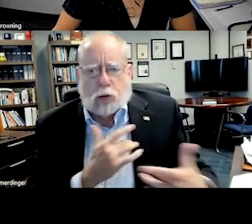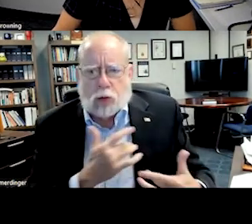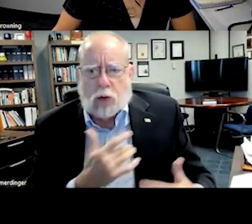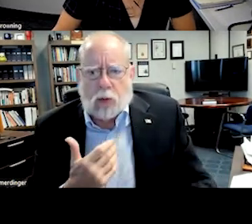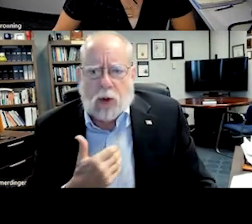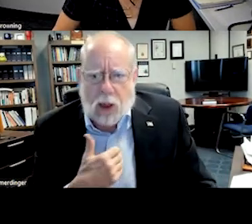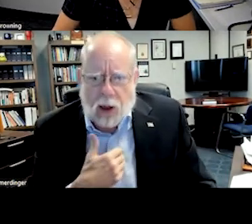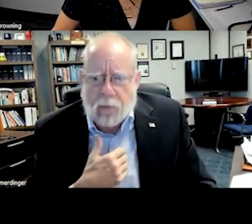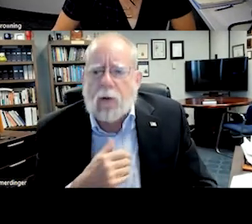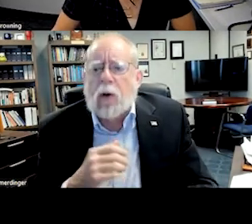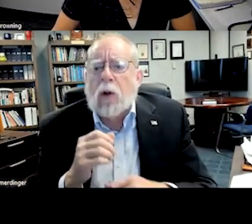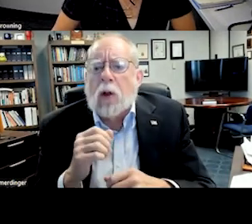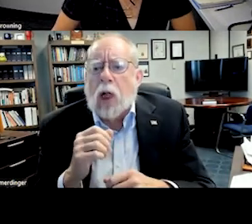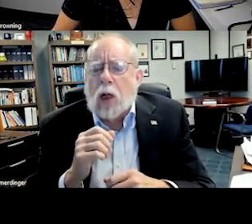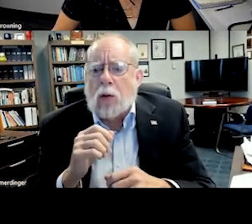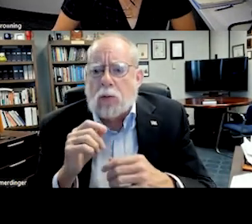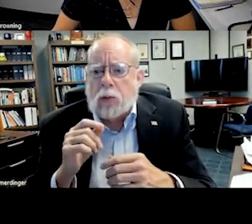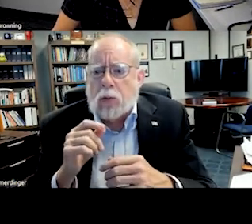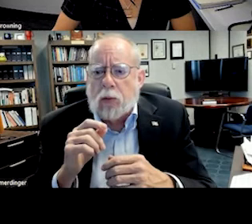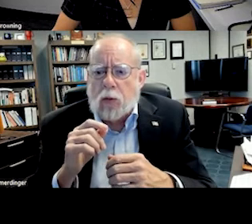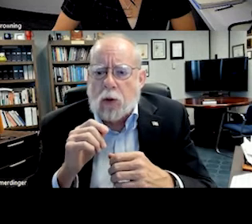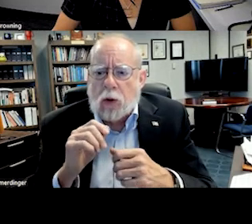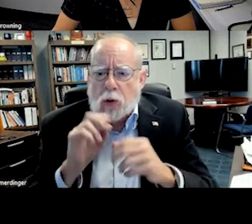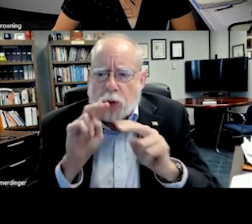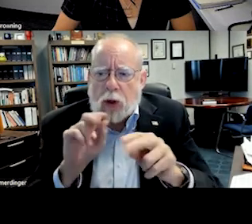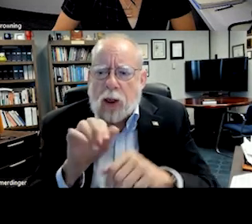And then a large concern that I have